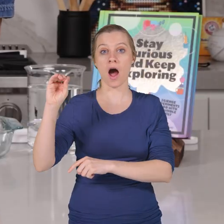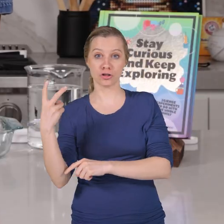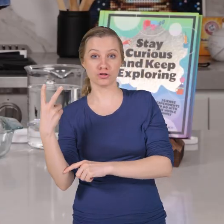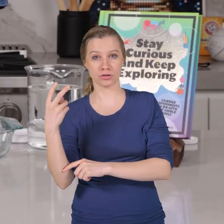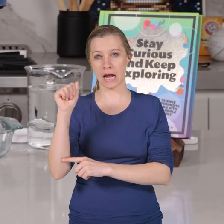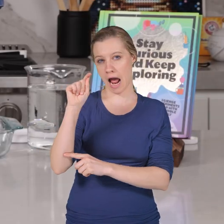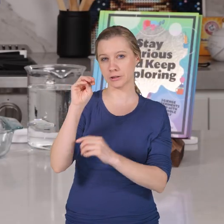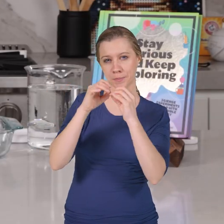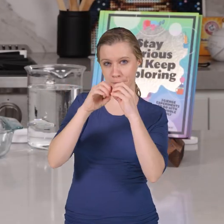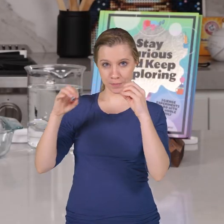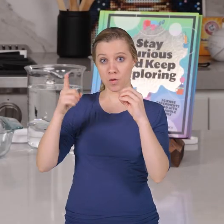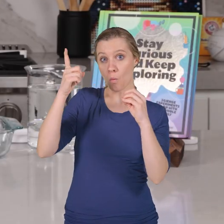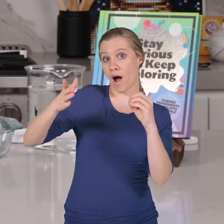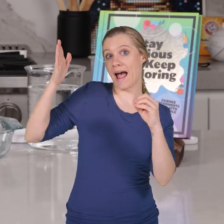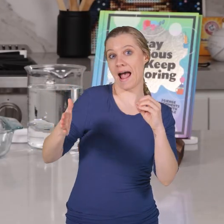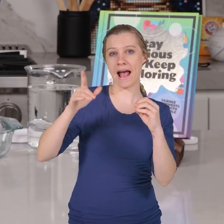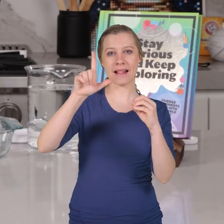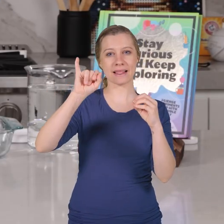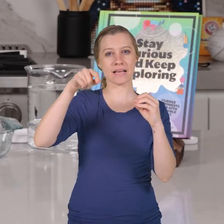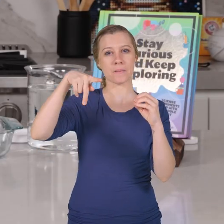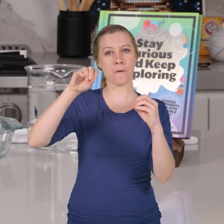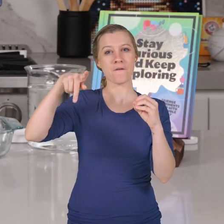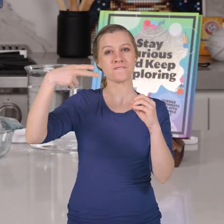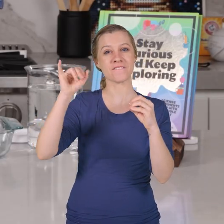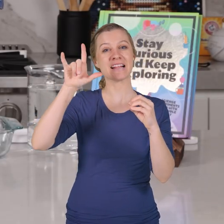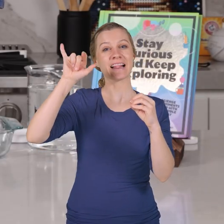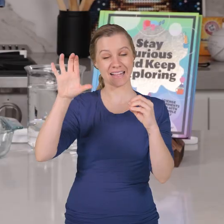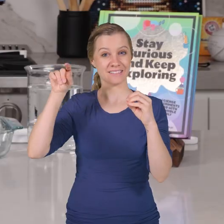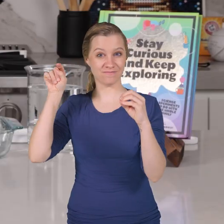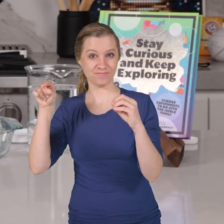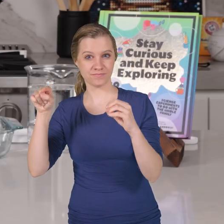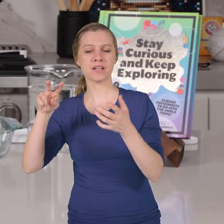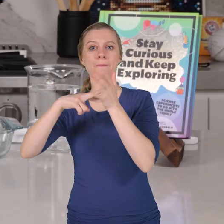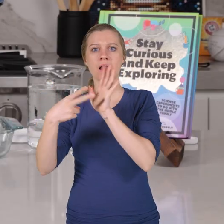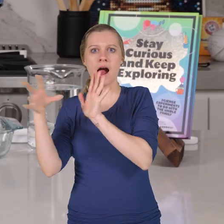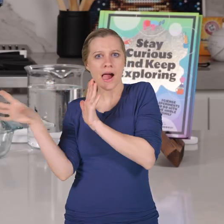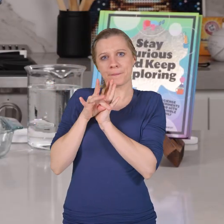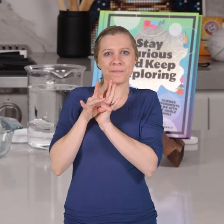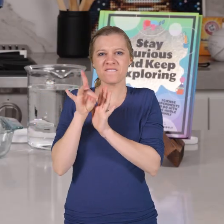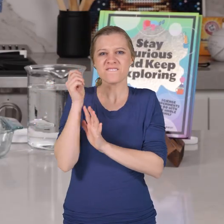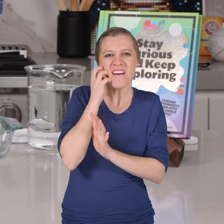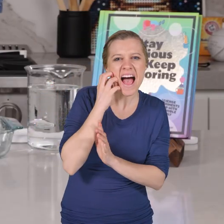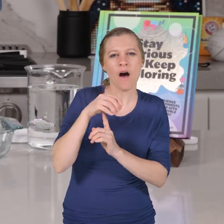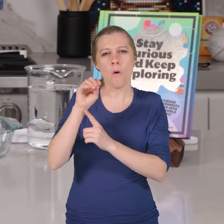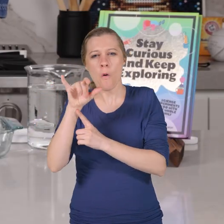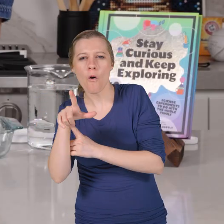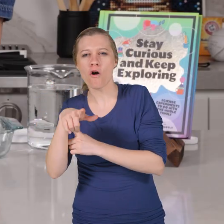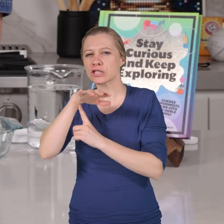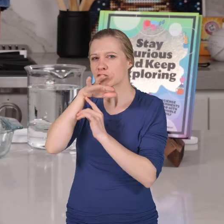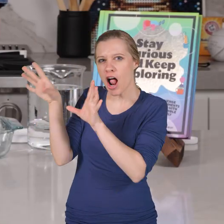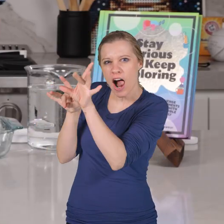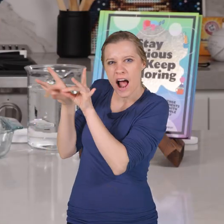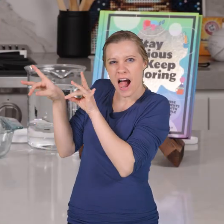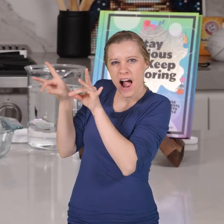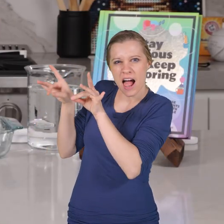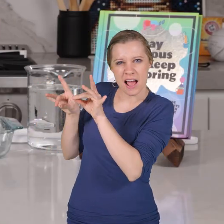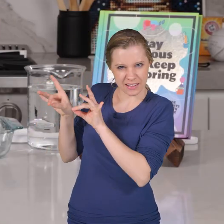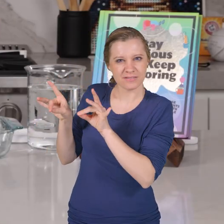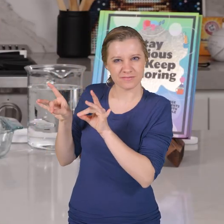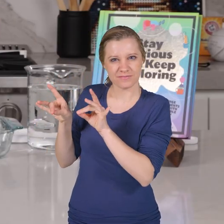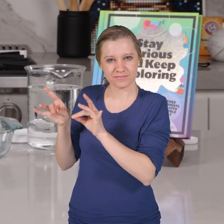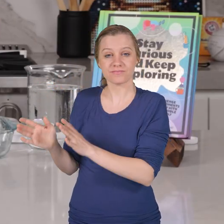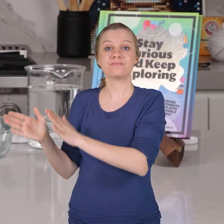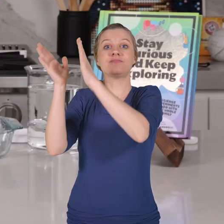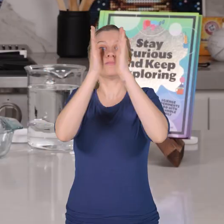and oxygen atoms. And on one end of that chain is lipophilic. That means it's attracted to fats, oils,